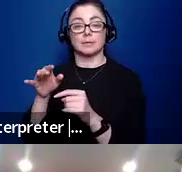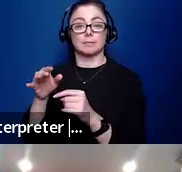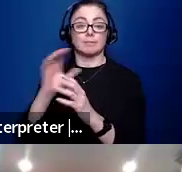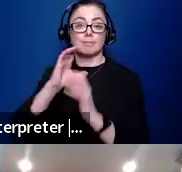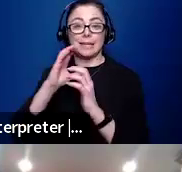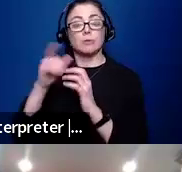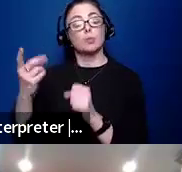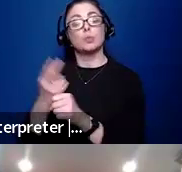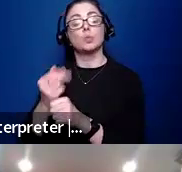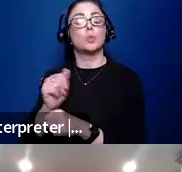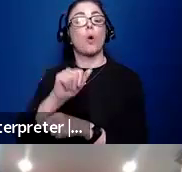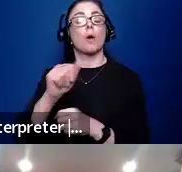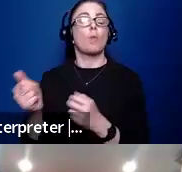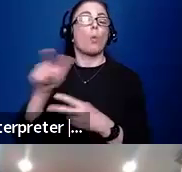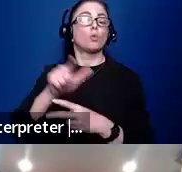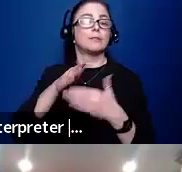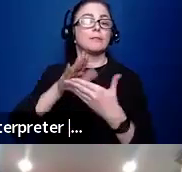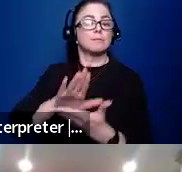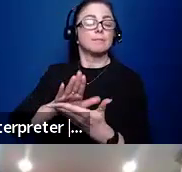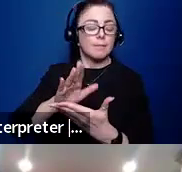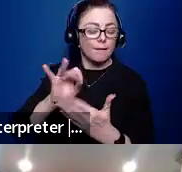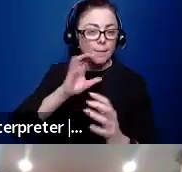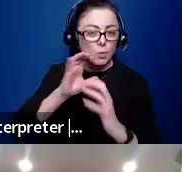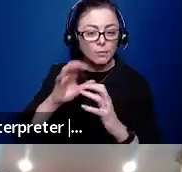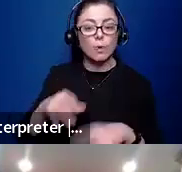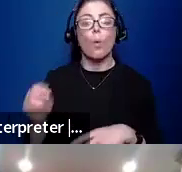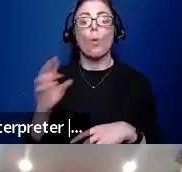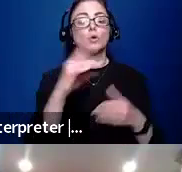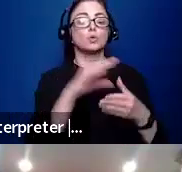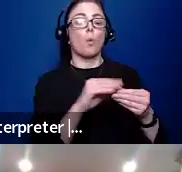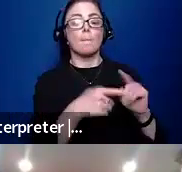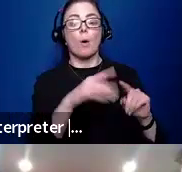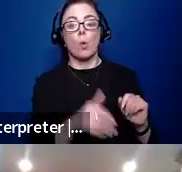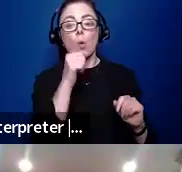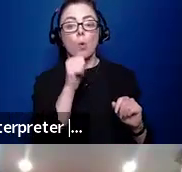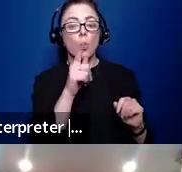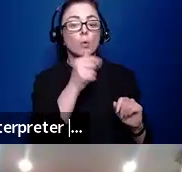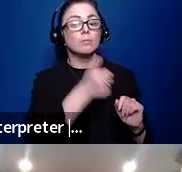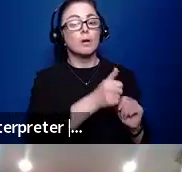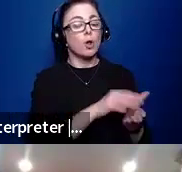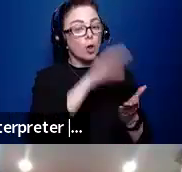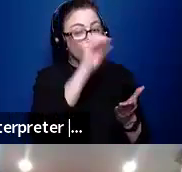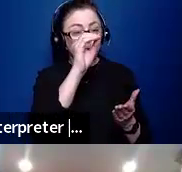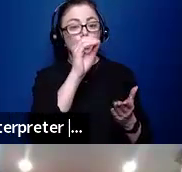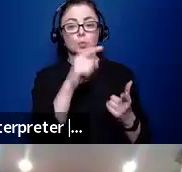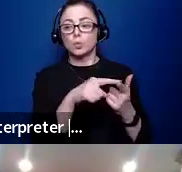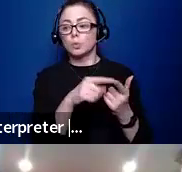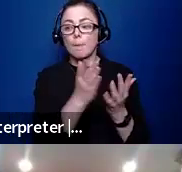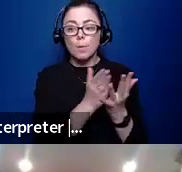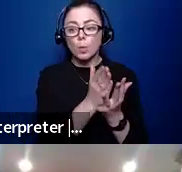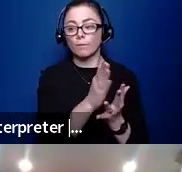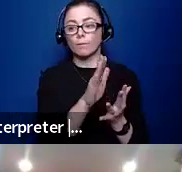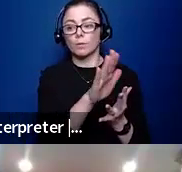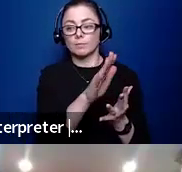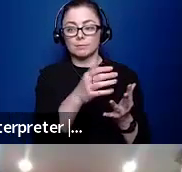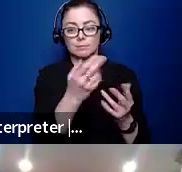alternative communication device to communicate, or the story about the little girl who learned to maneuver her own wheelchair